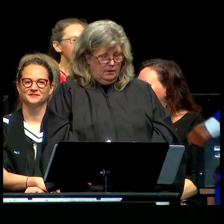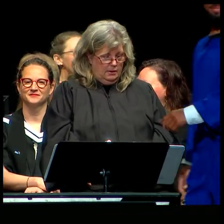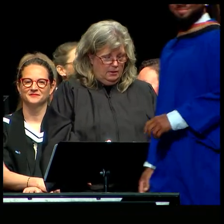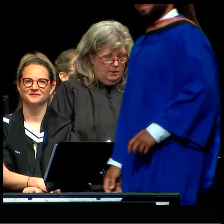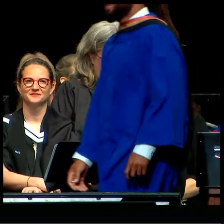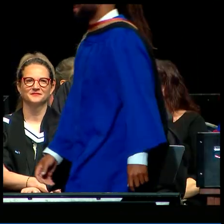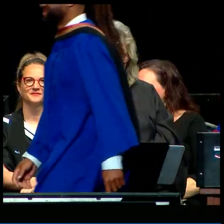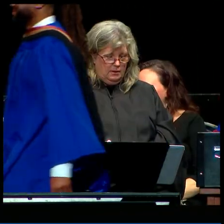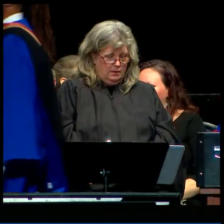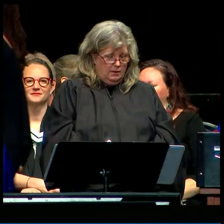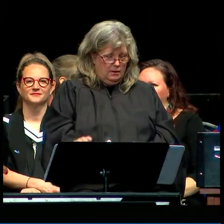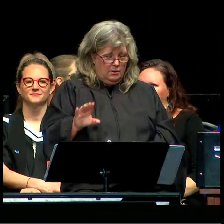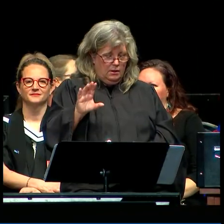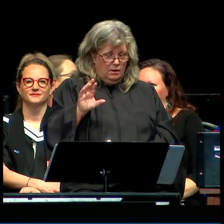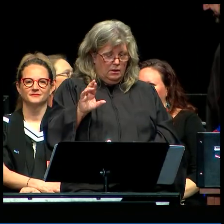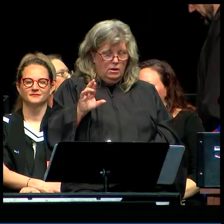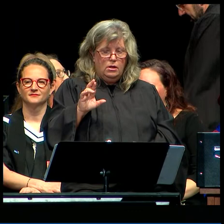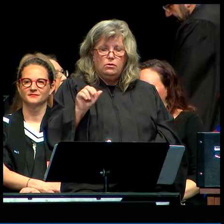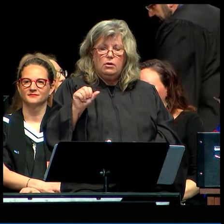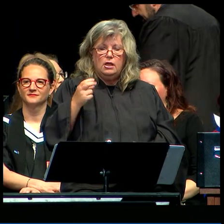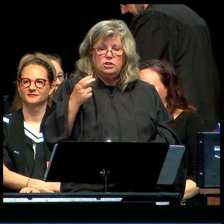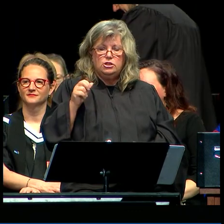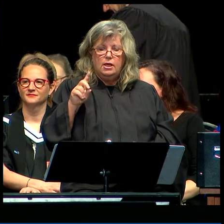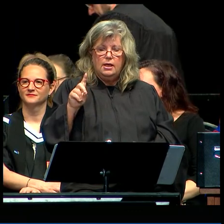Rashad Collymore with distinction.